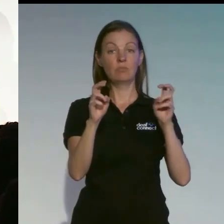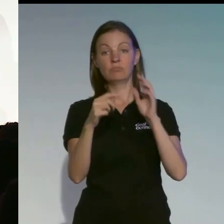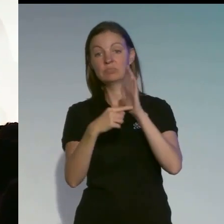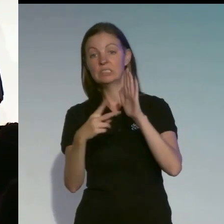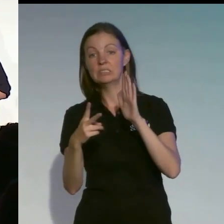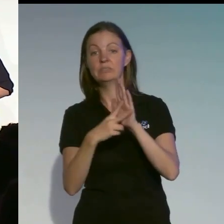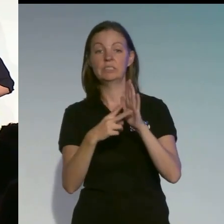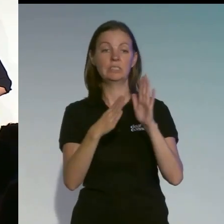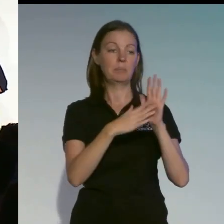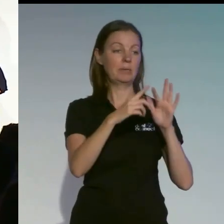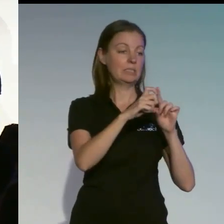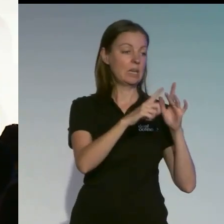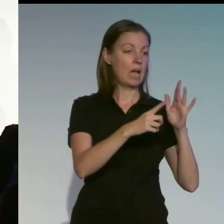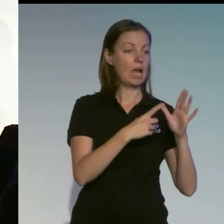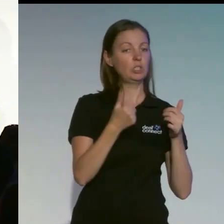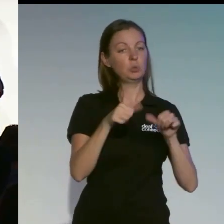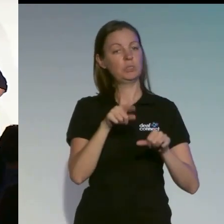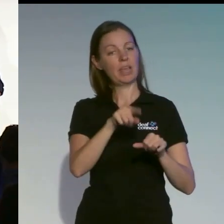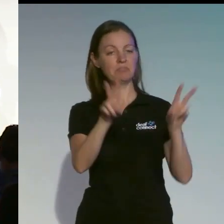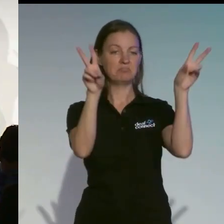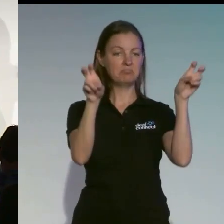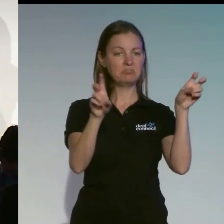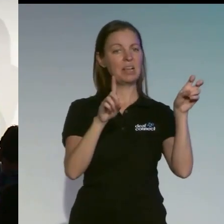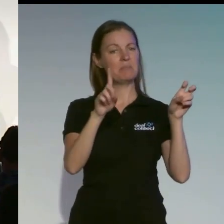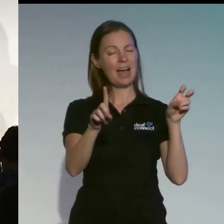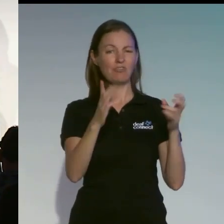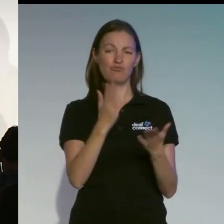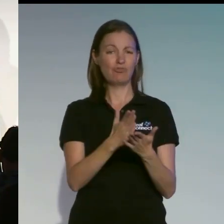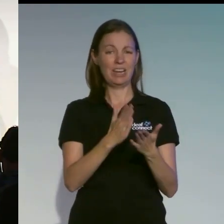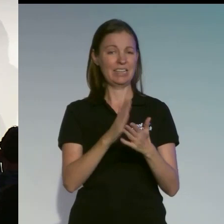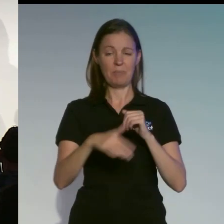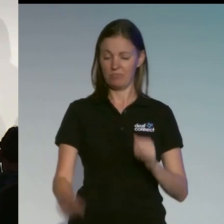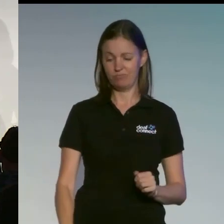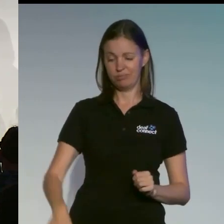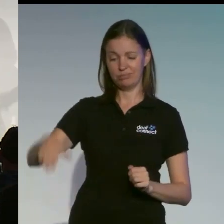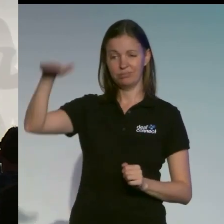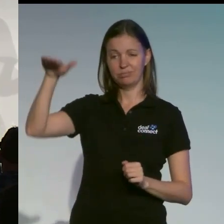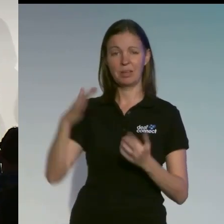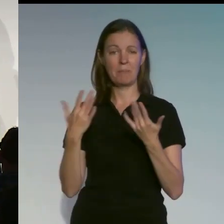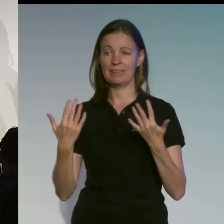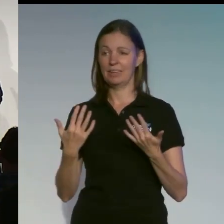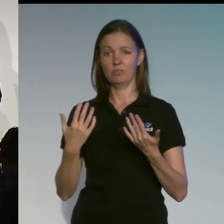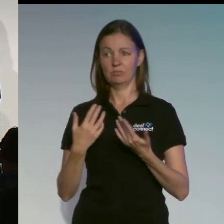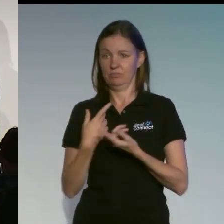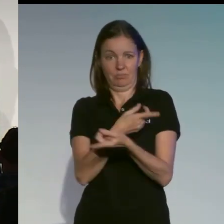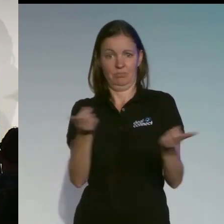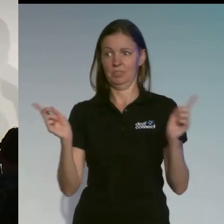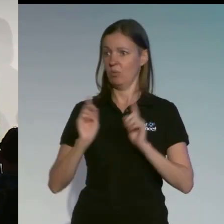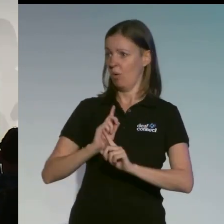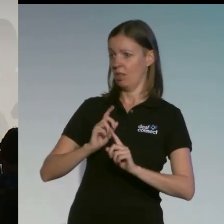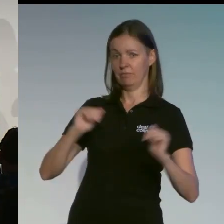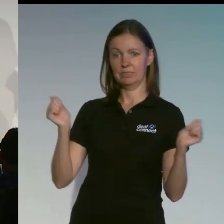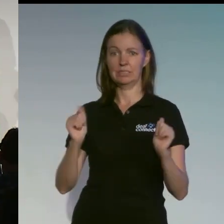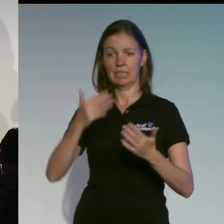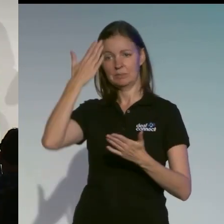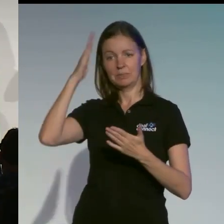is awareness, but it is these lifelong messaging that I went through, Nathan, some of you went through, that causes such harm. When I